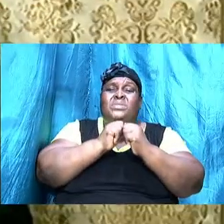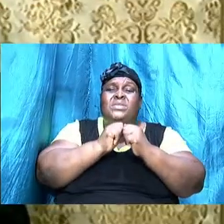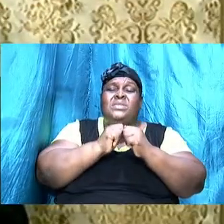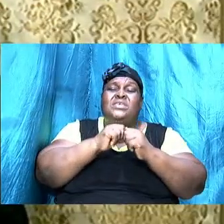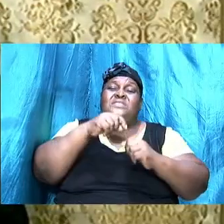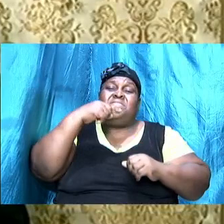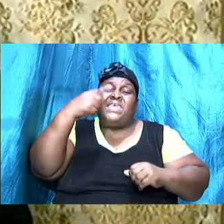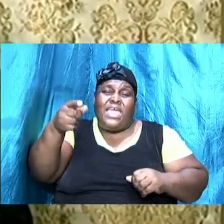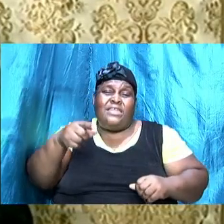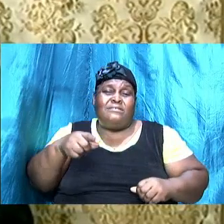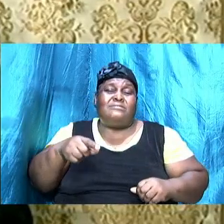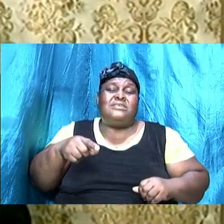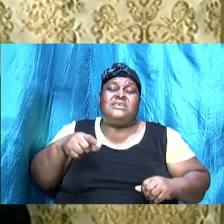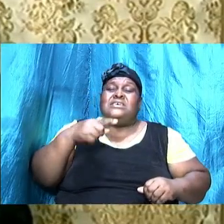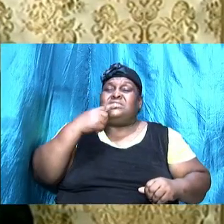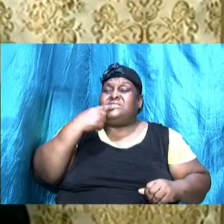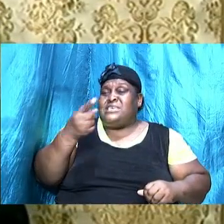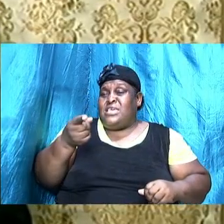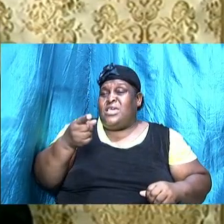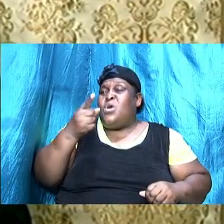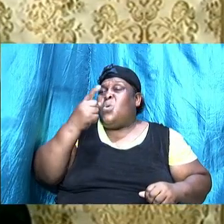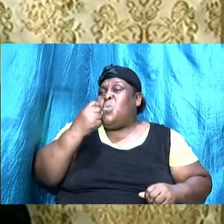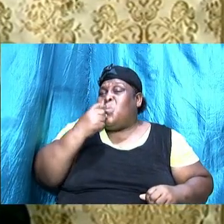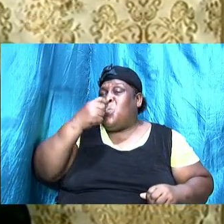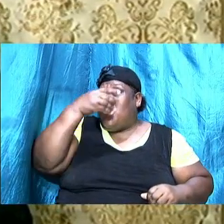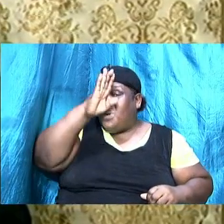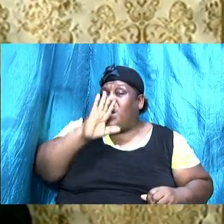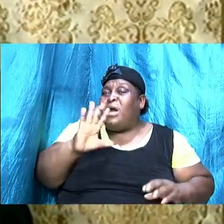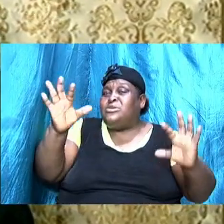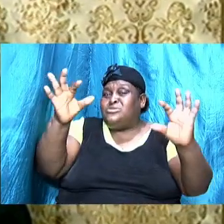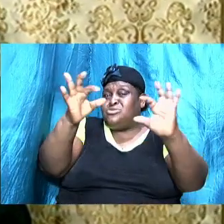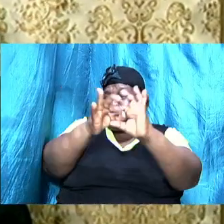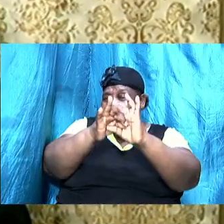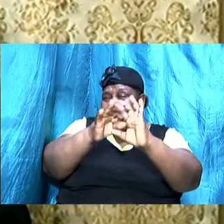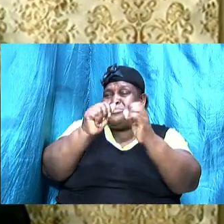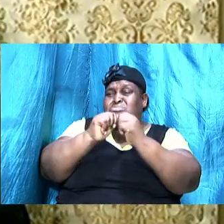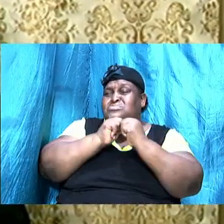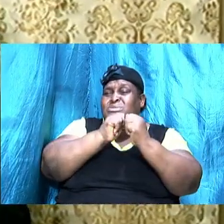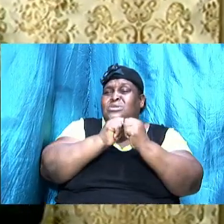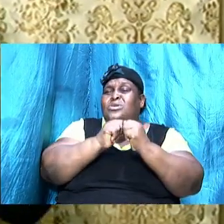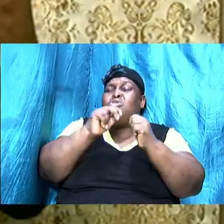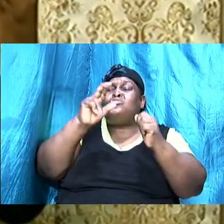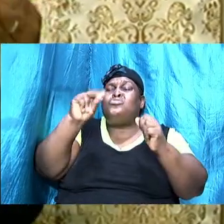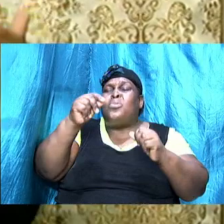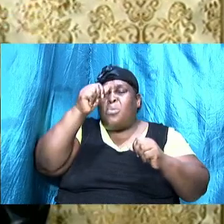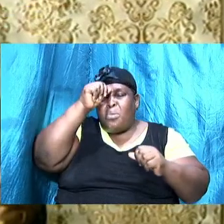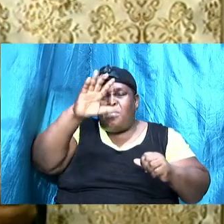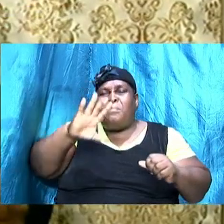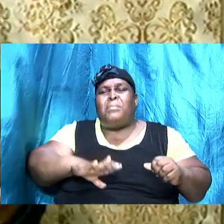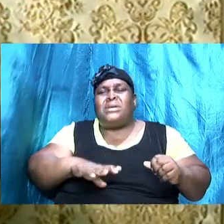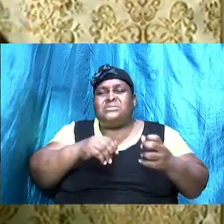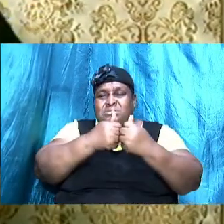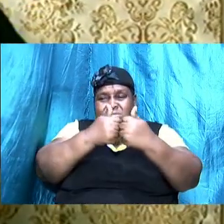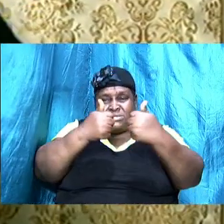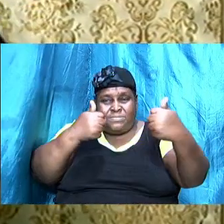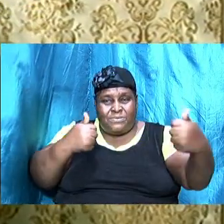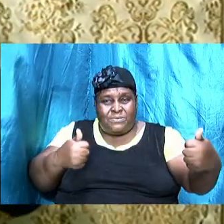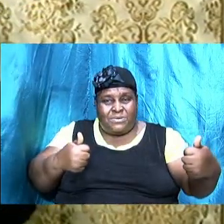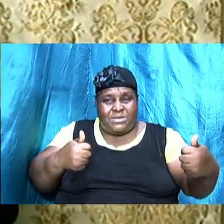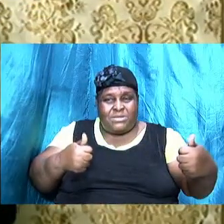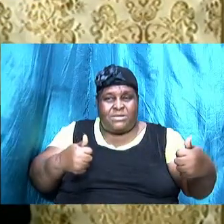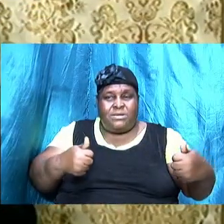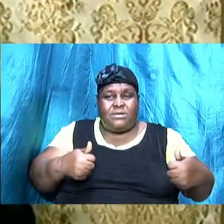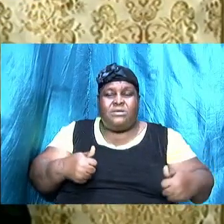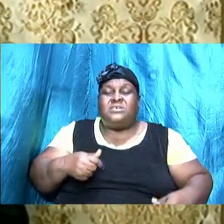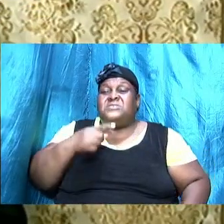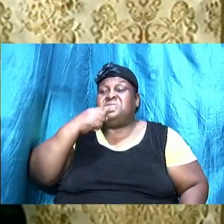declared, whom God has joined together, let no man put asunder. So he's saying that,